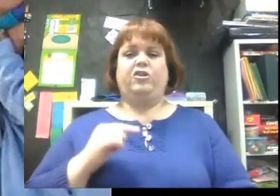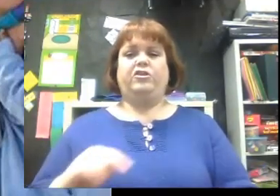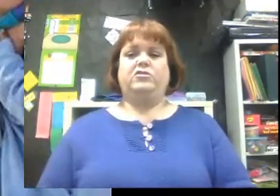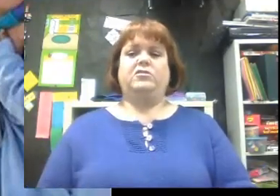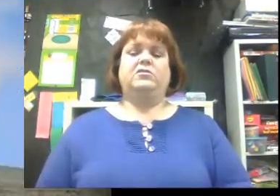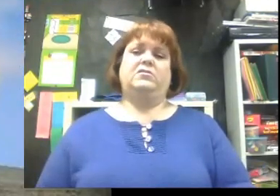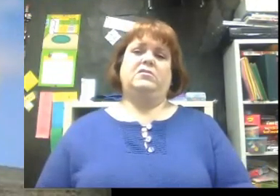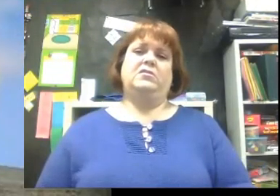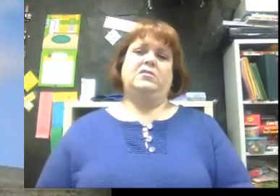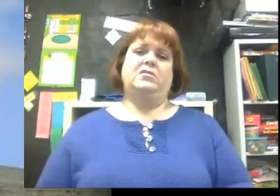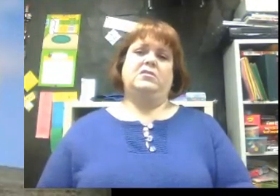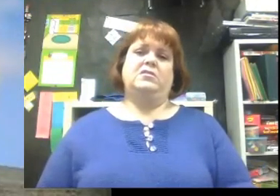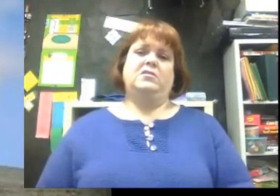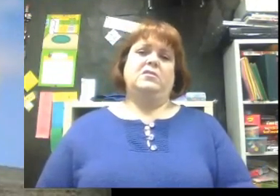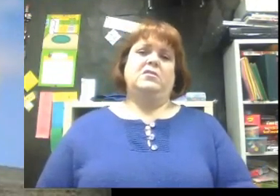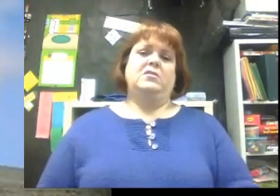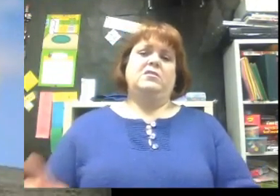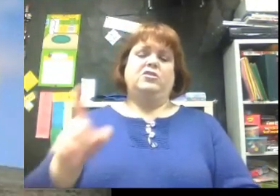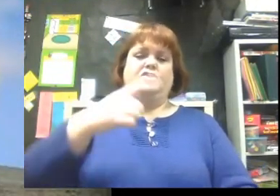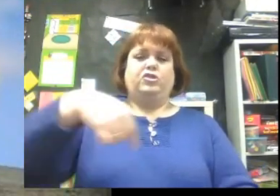hurt.